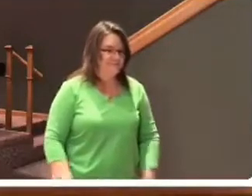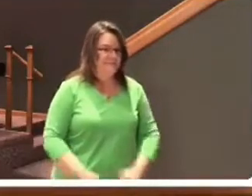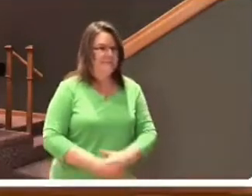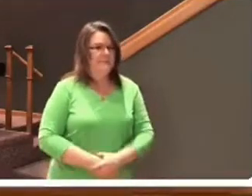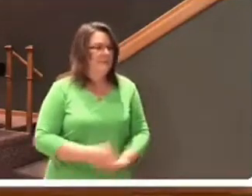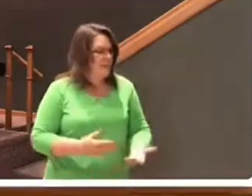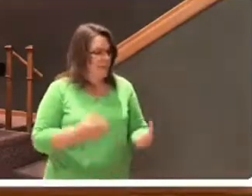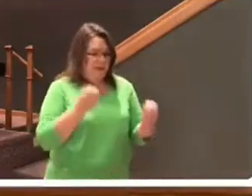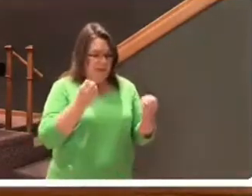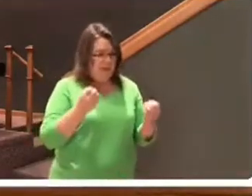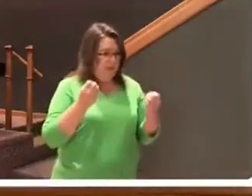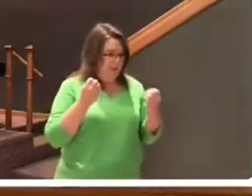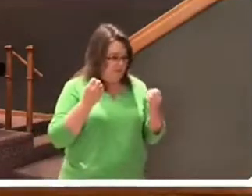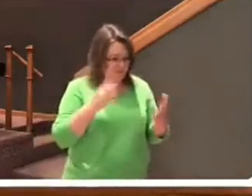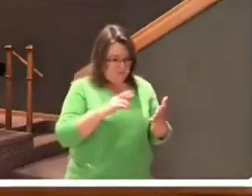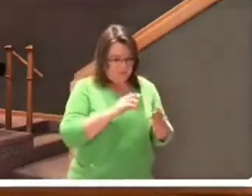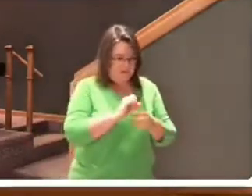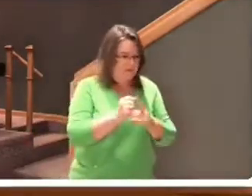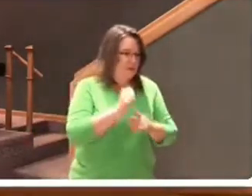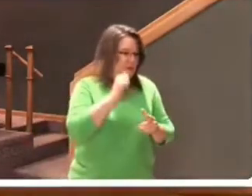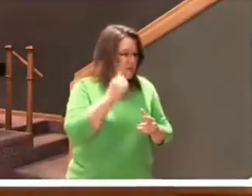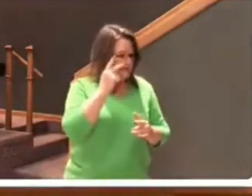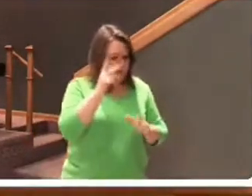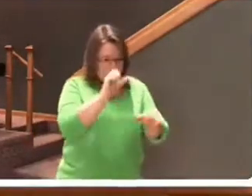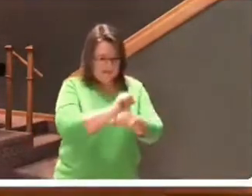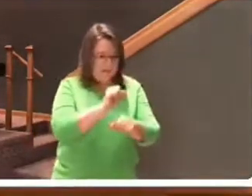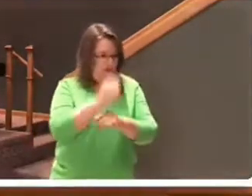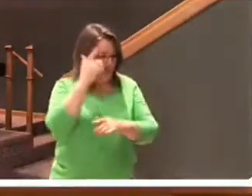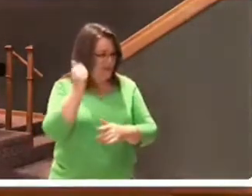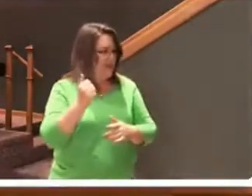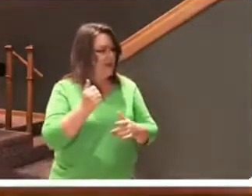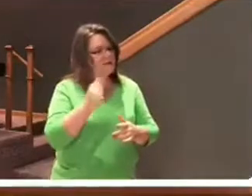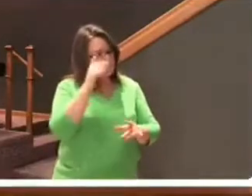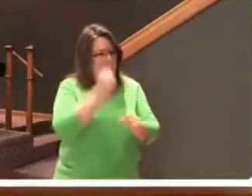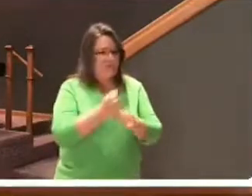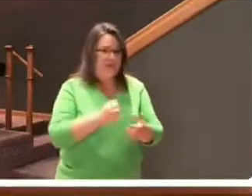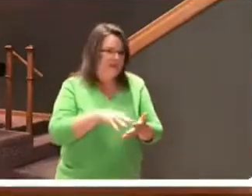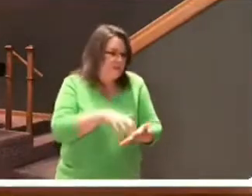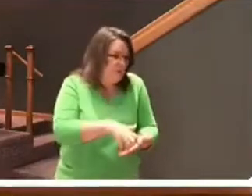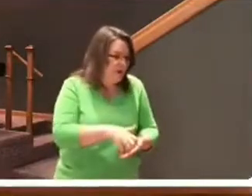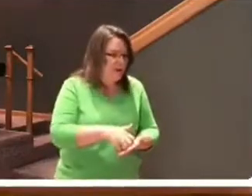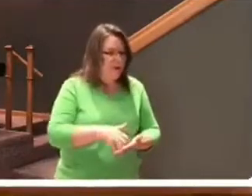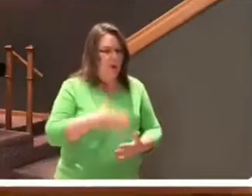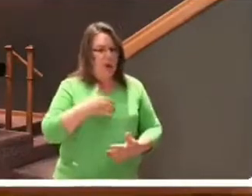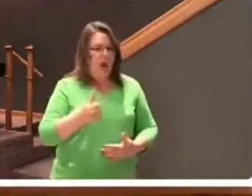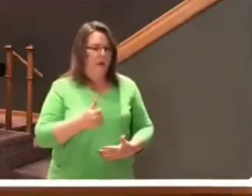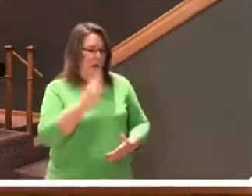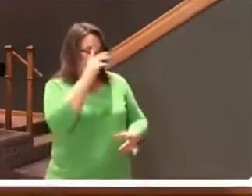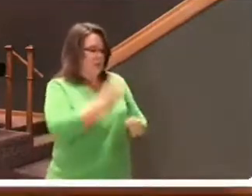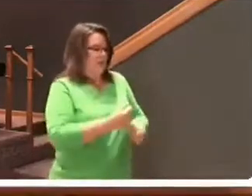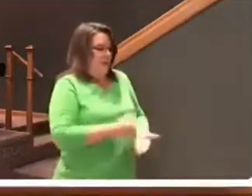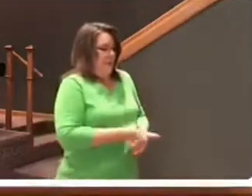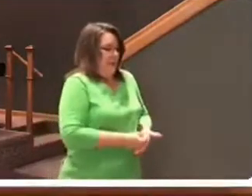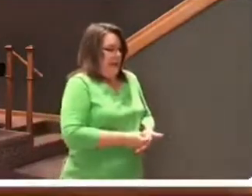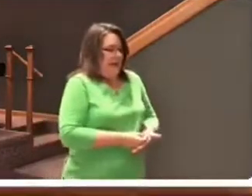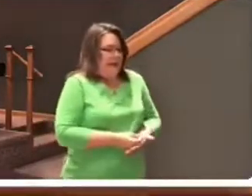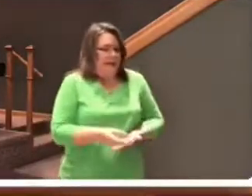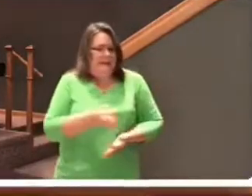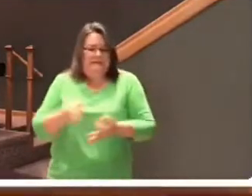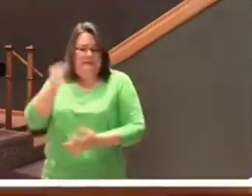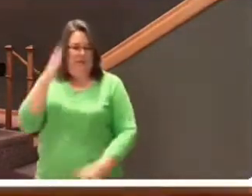I mean, in many cases, you don't see miracles because your faith is weak. Because you'd rather trust your money than